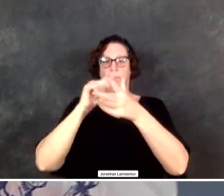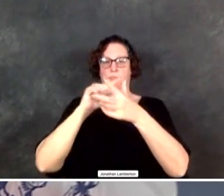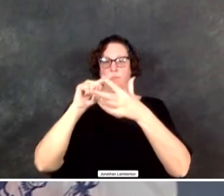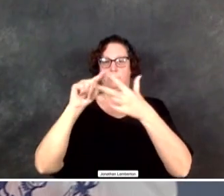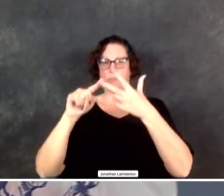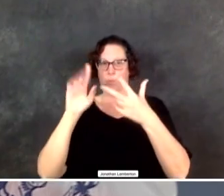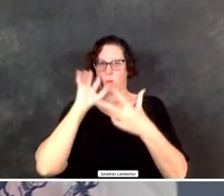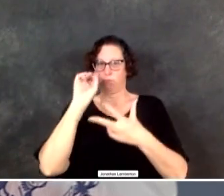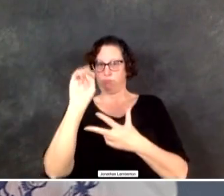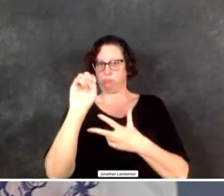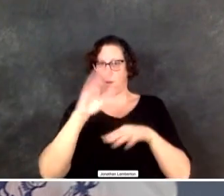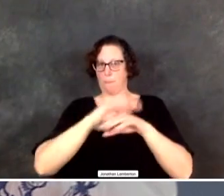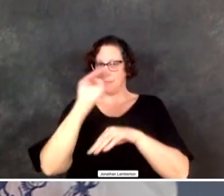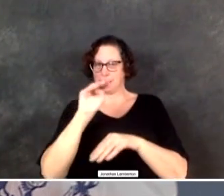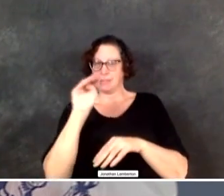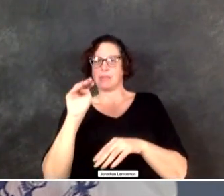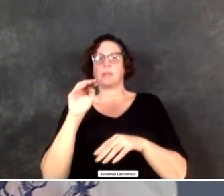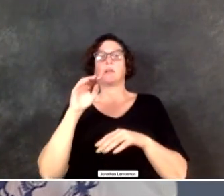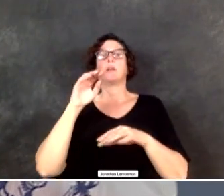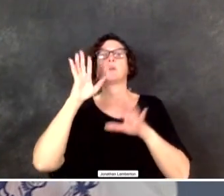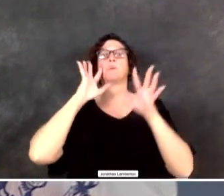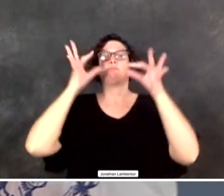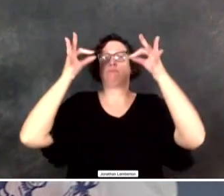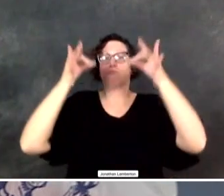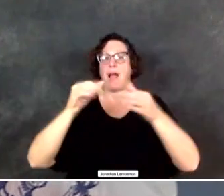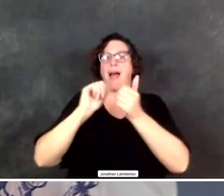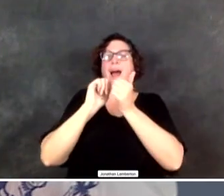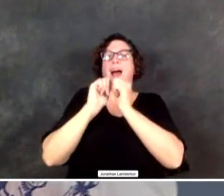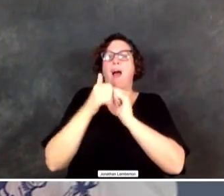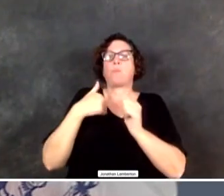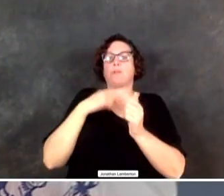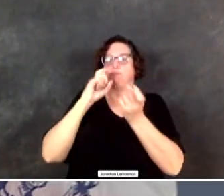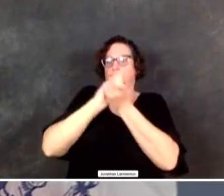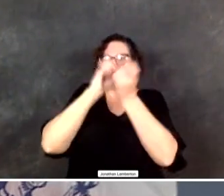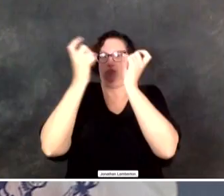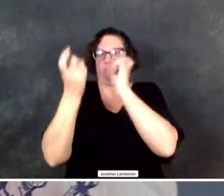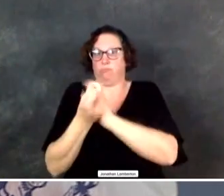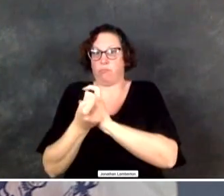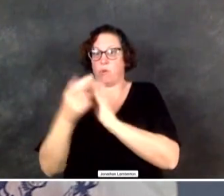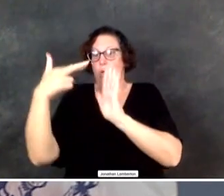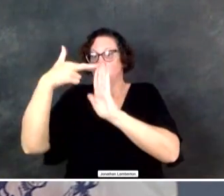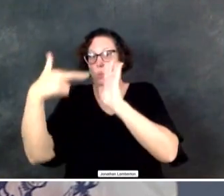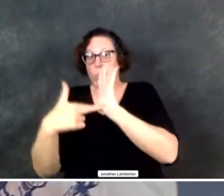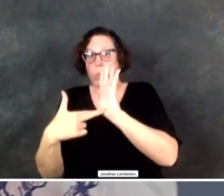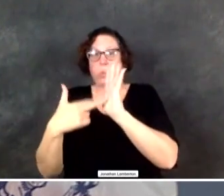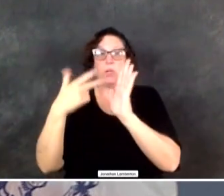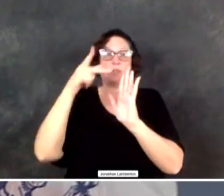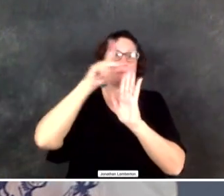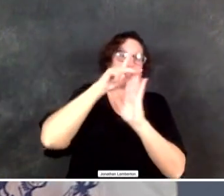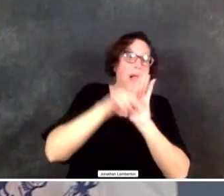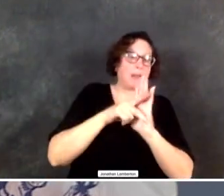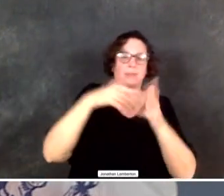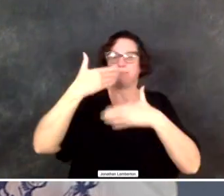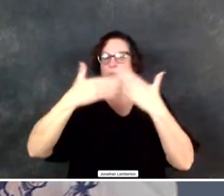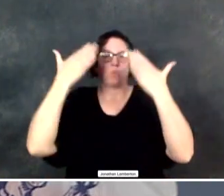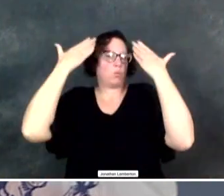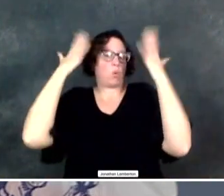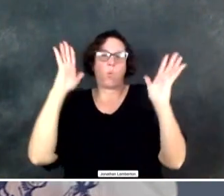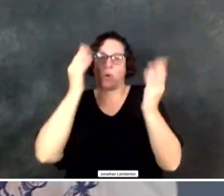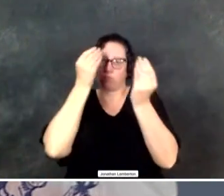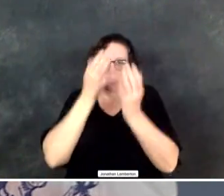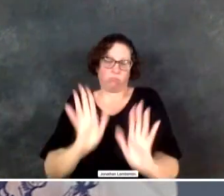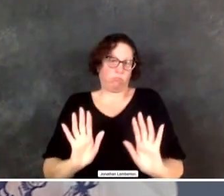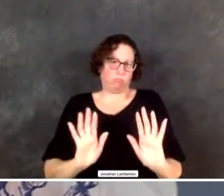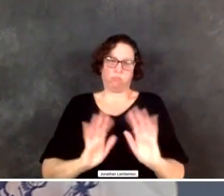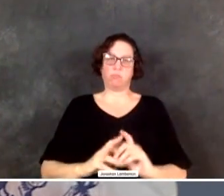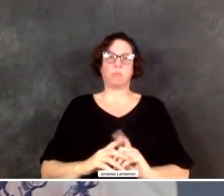And I've said publicly we need to see all three of them move in the right direction, meaning downward, together for at least 10 days